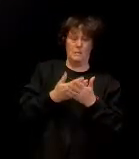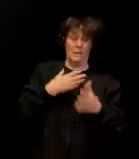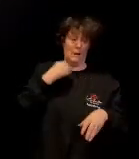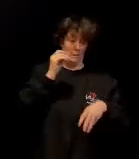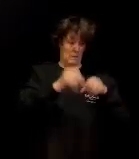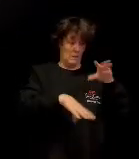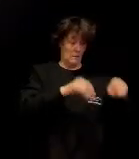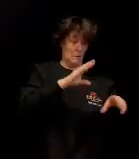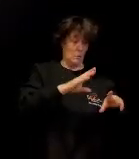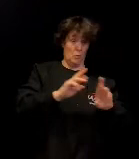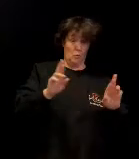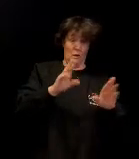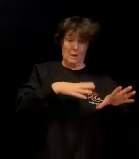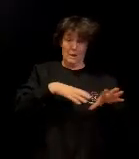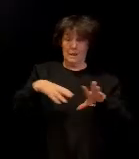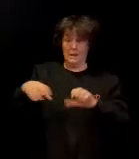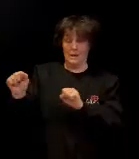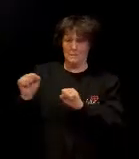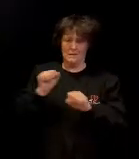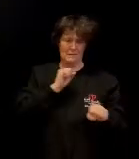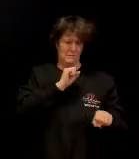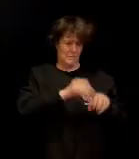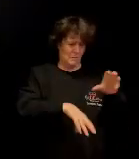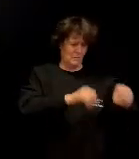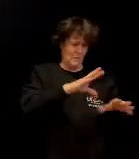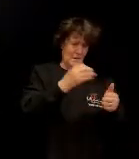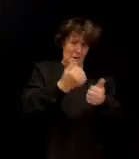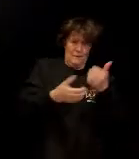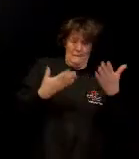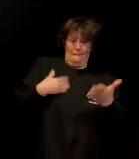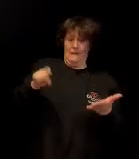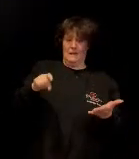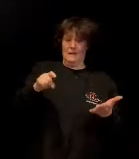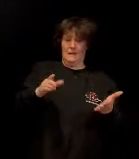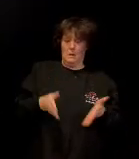loaded them with such things as were necessary.